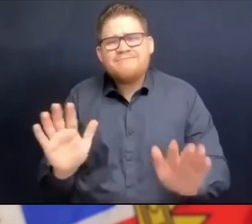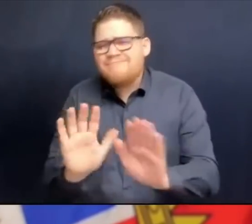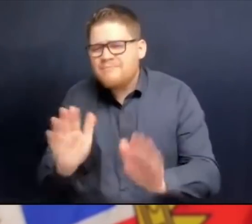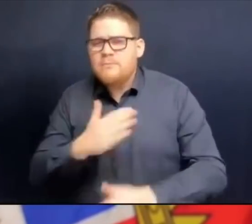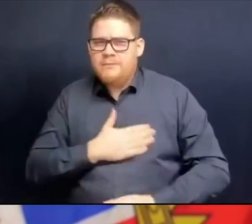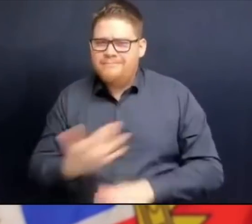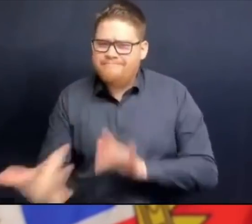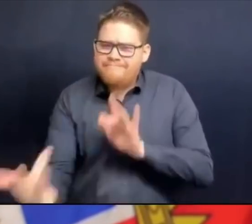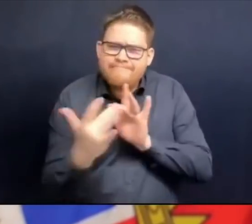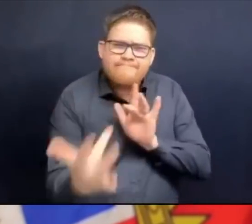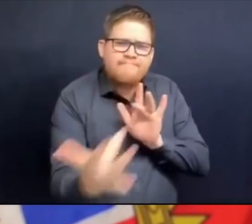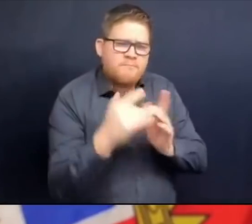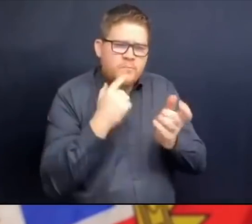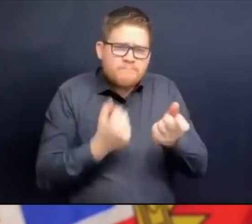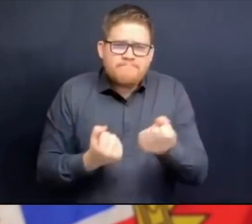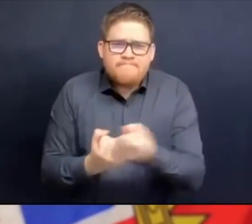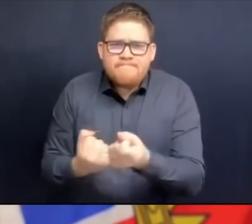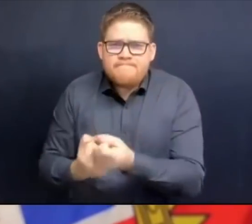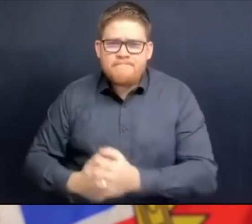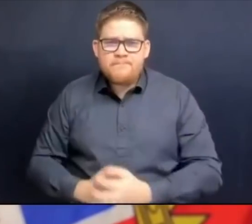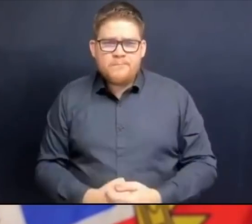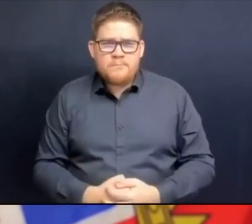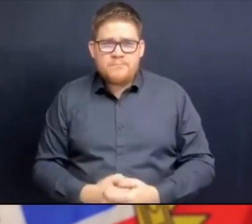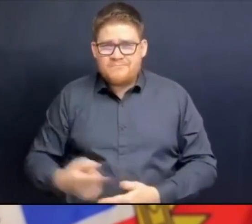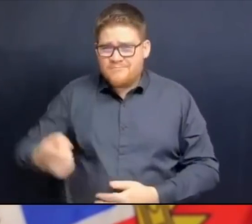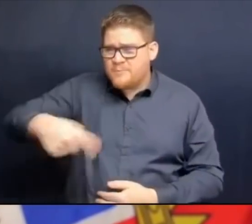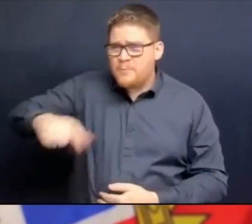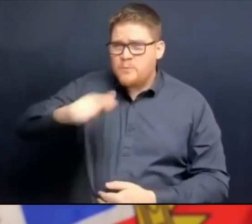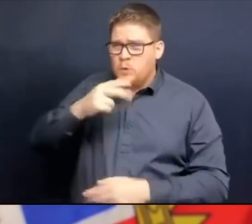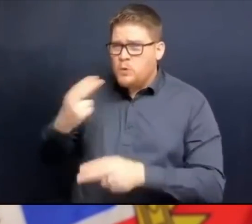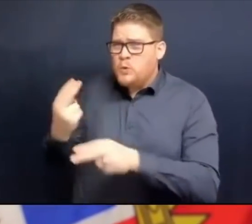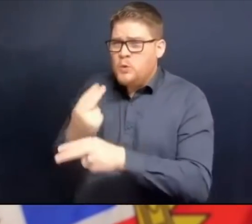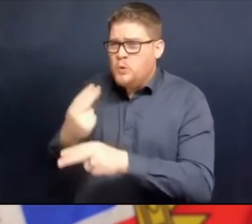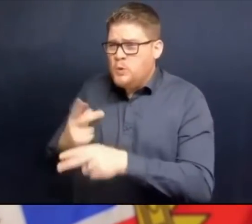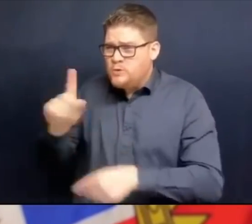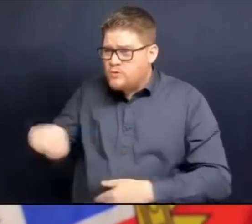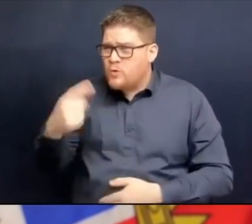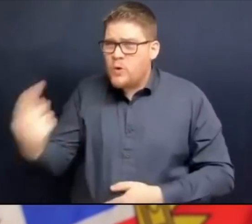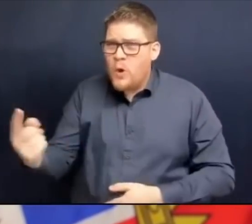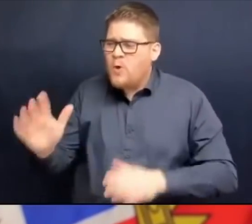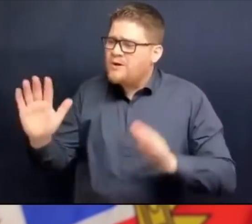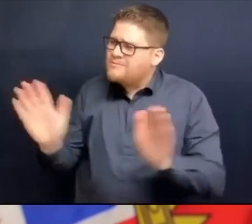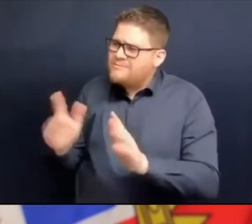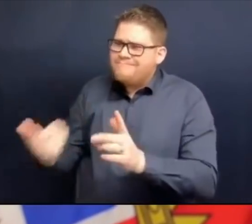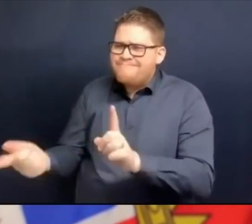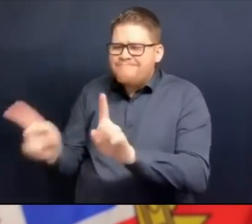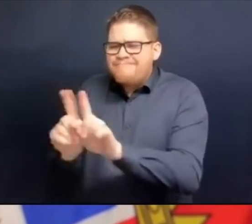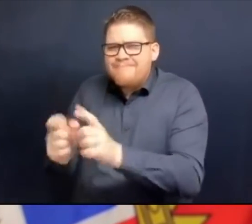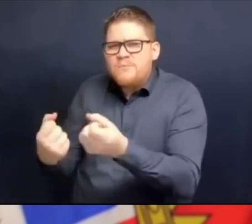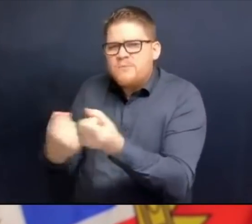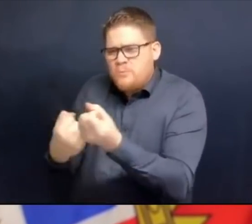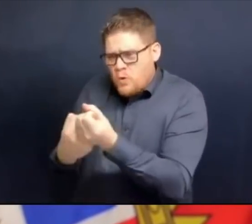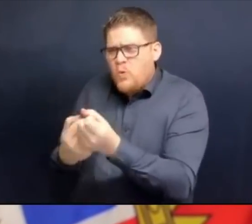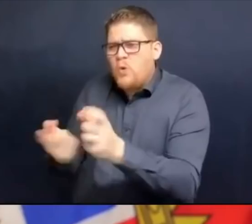people, let them know, do not use alone, and we will get through this.